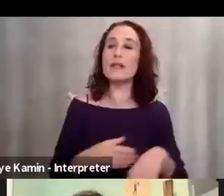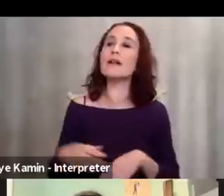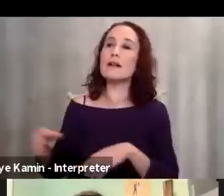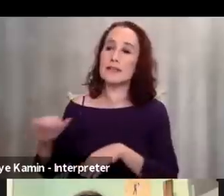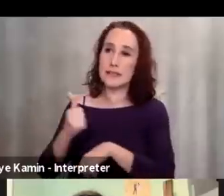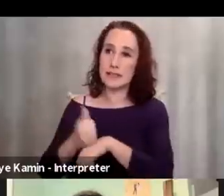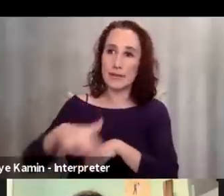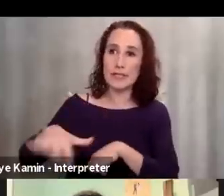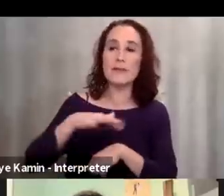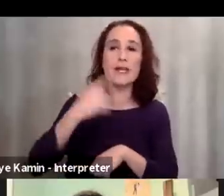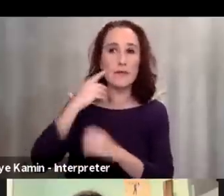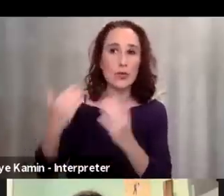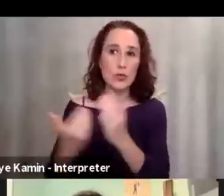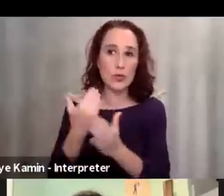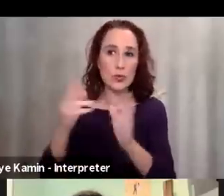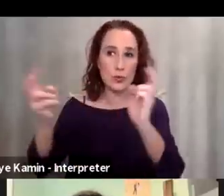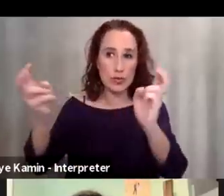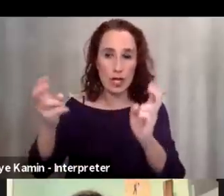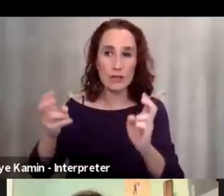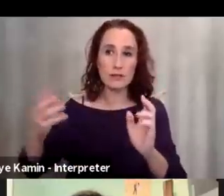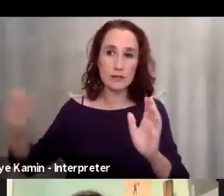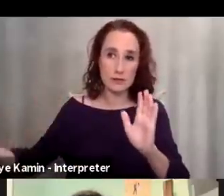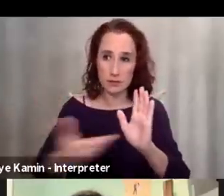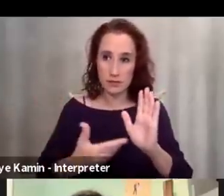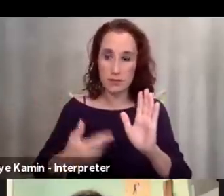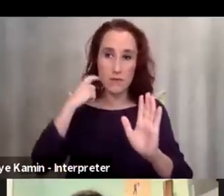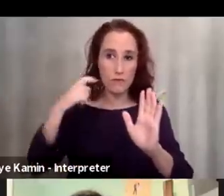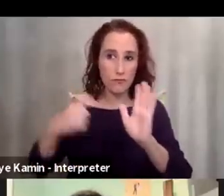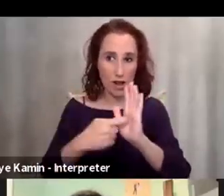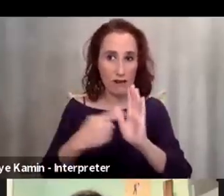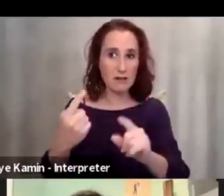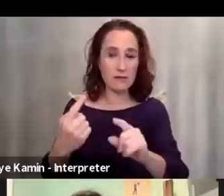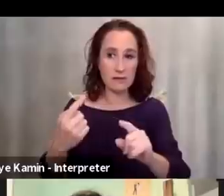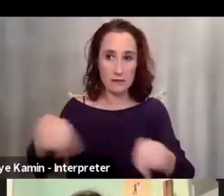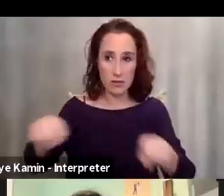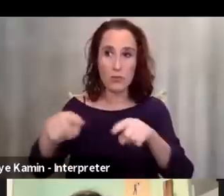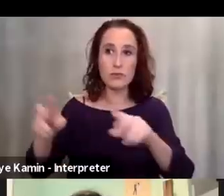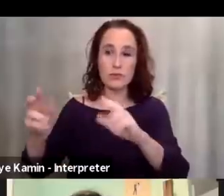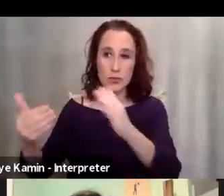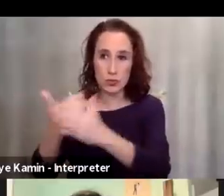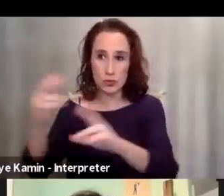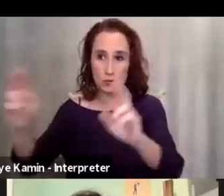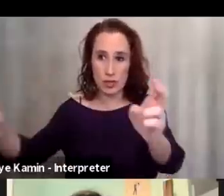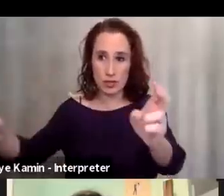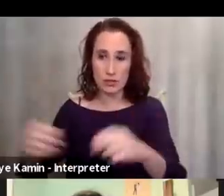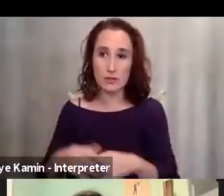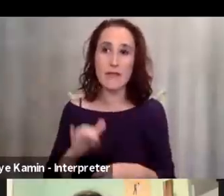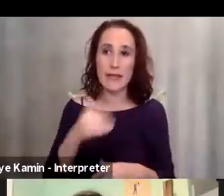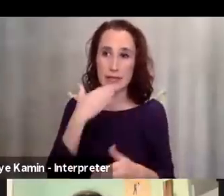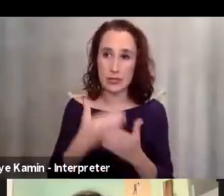the ability to be seen like and recognized like they should be is also a good